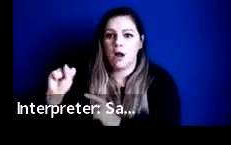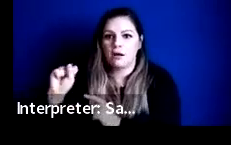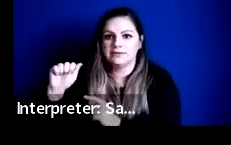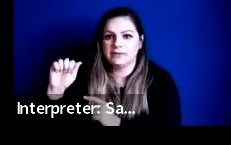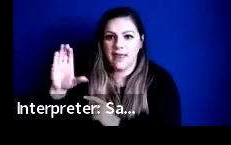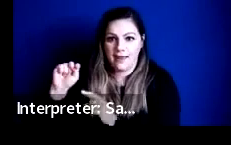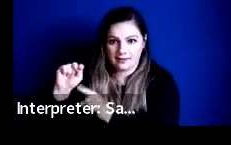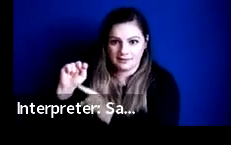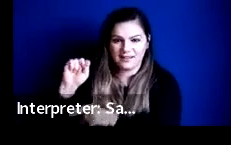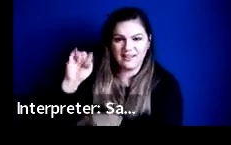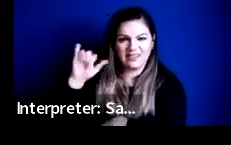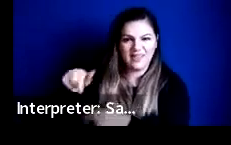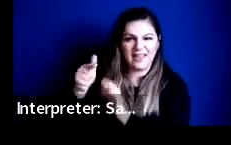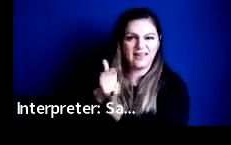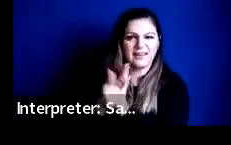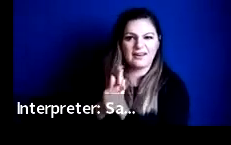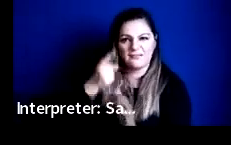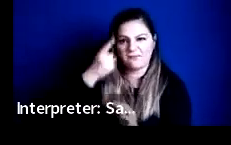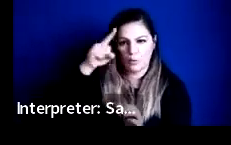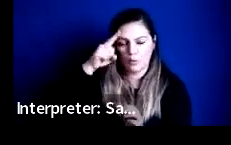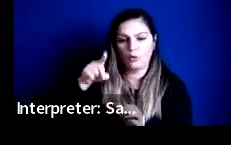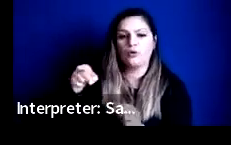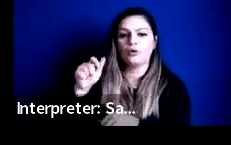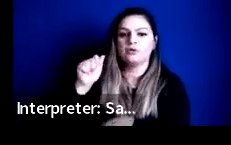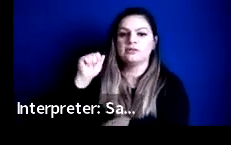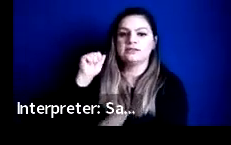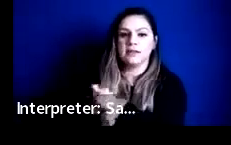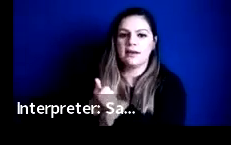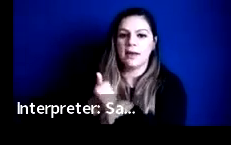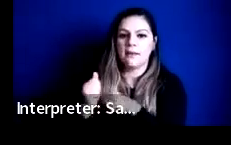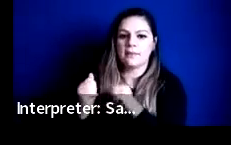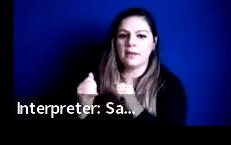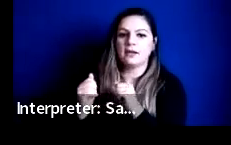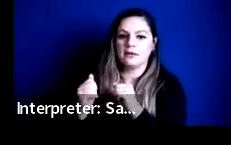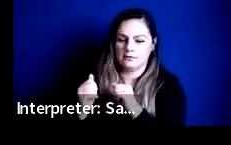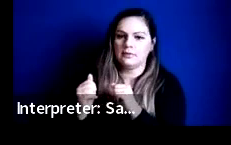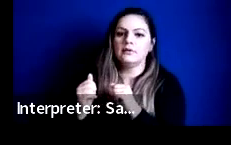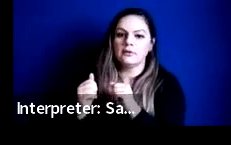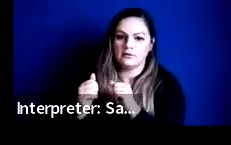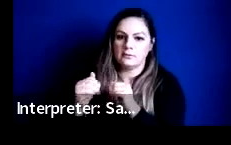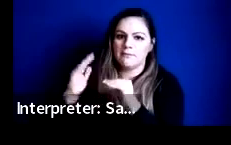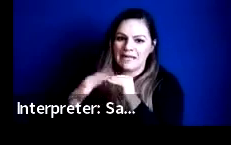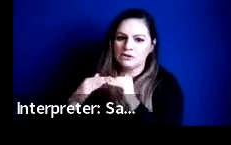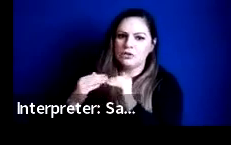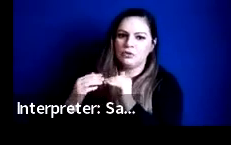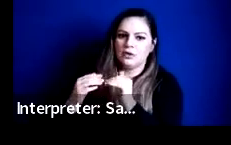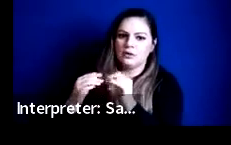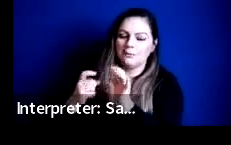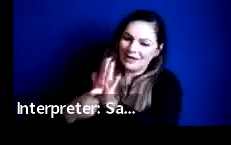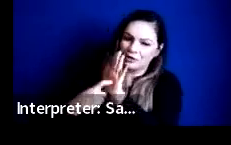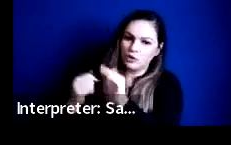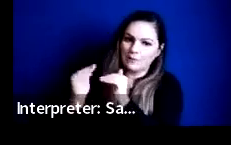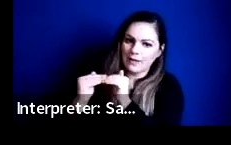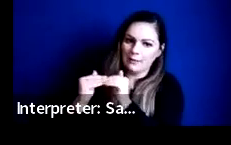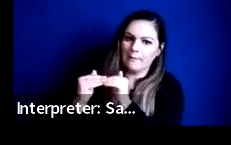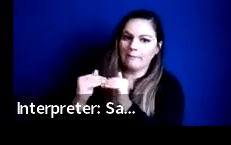this act, it imposed mandatory minimum criminal penalties and prison sentences. And this is where we kind